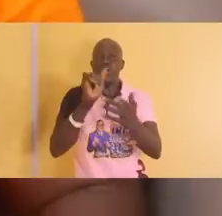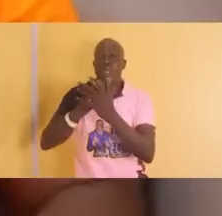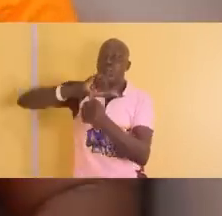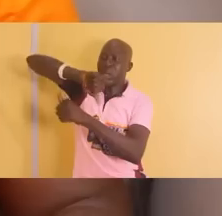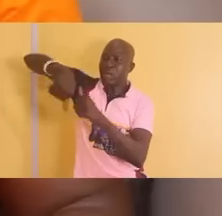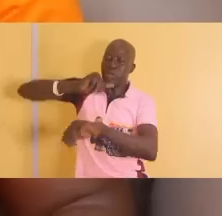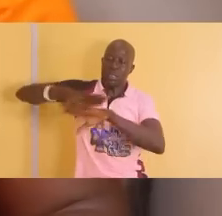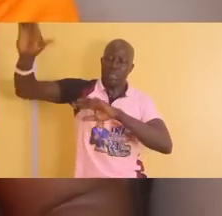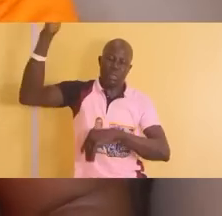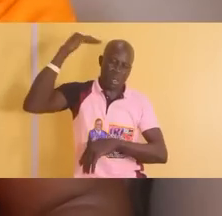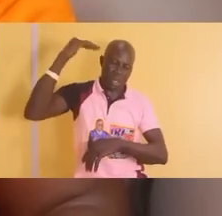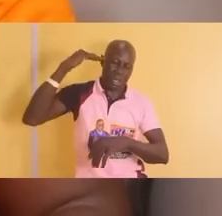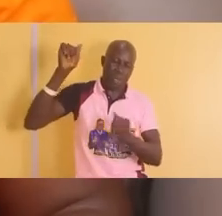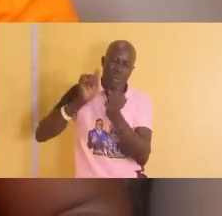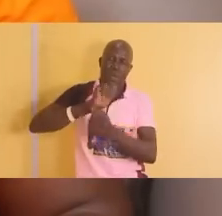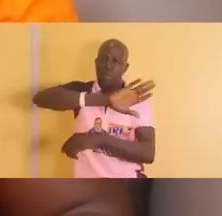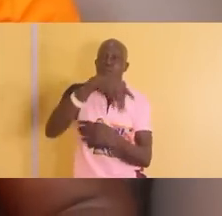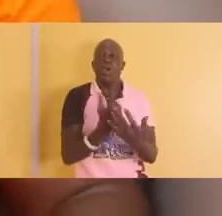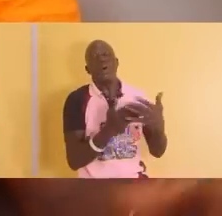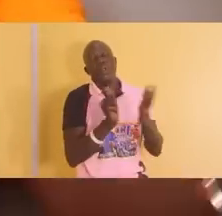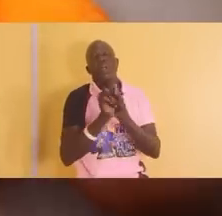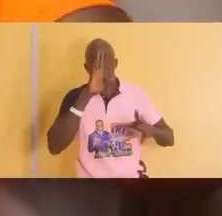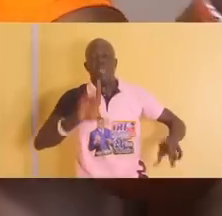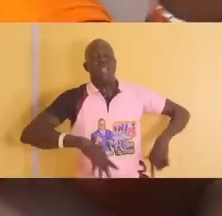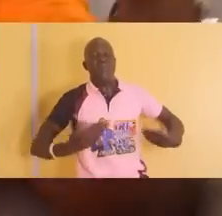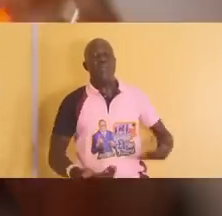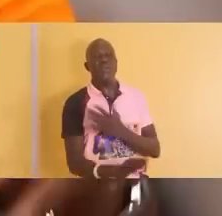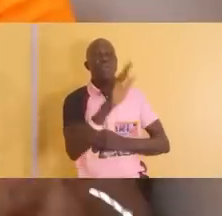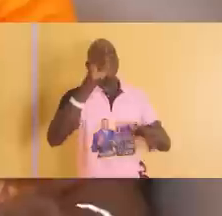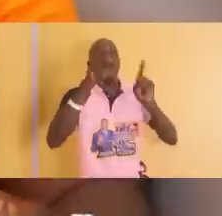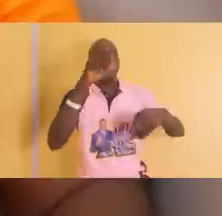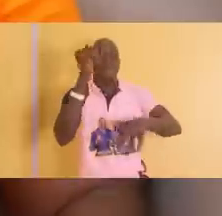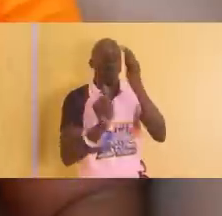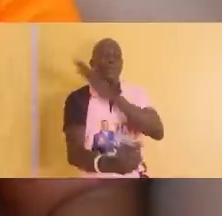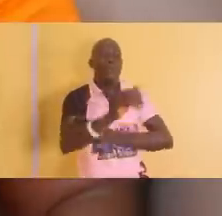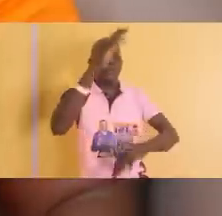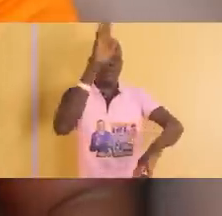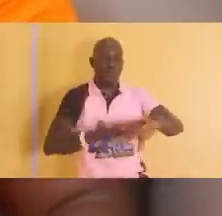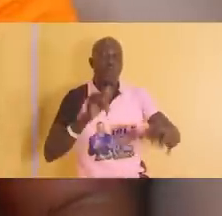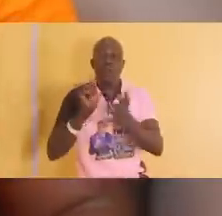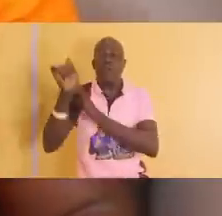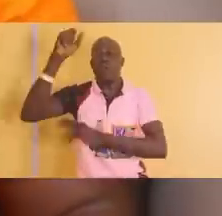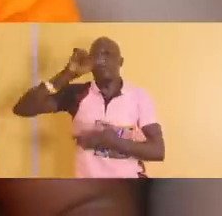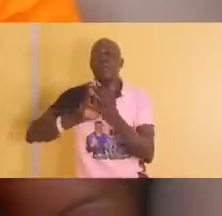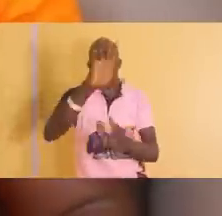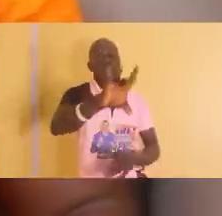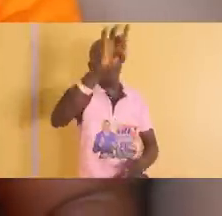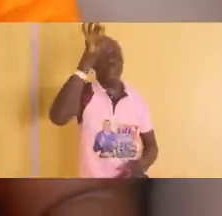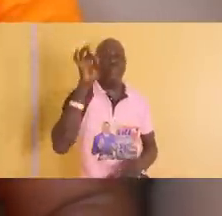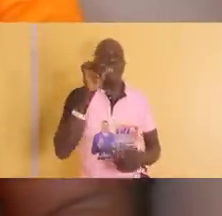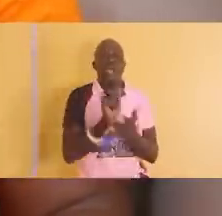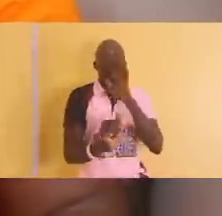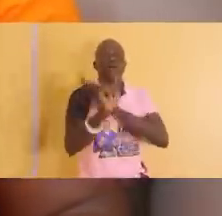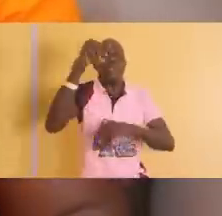that we anointed their heritage. The oracle of the living God. The people that God has called. The people that God has